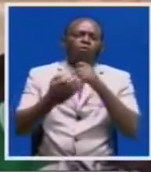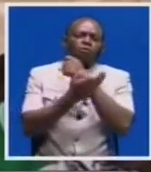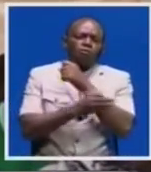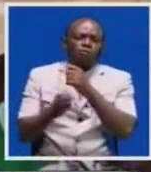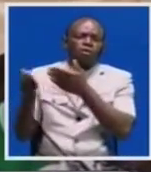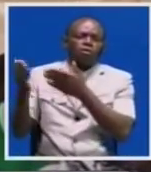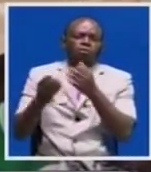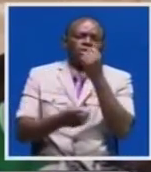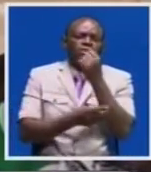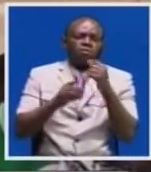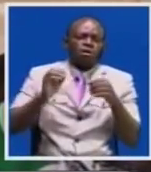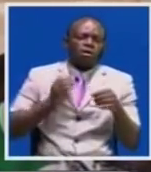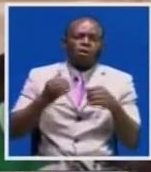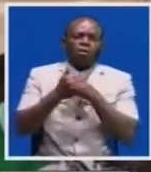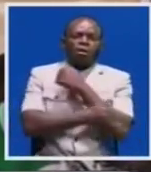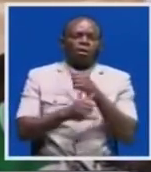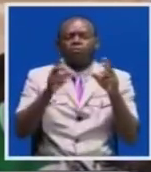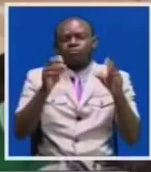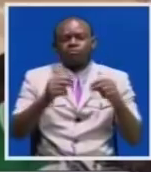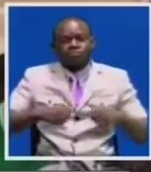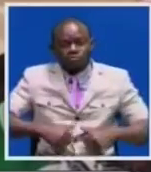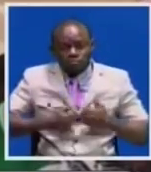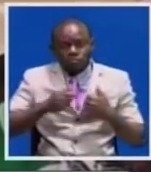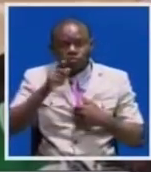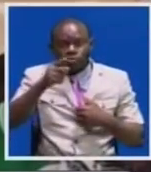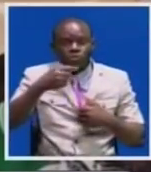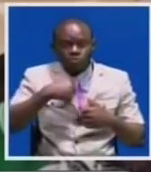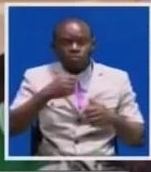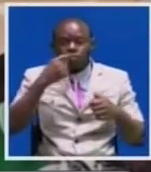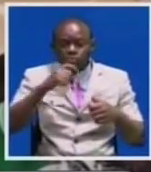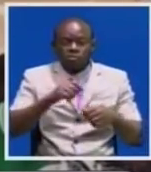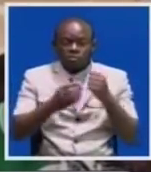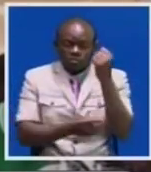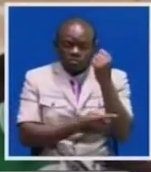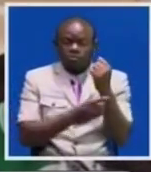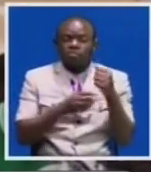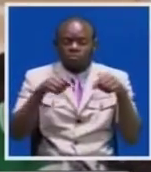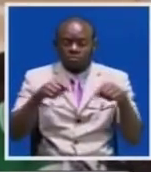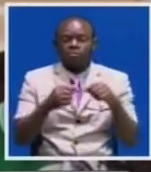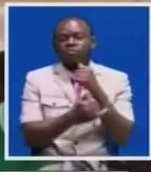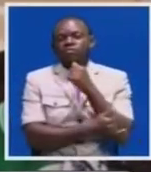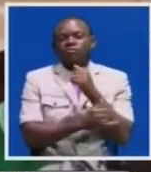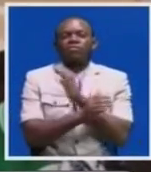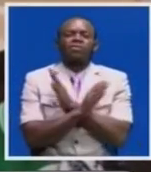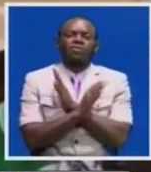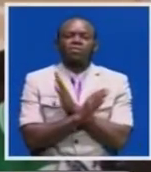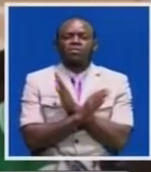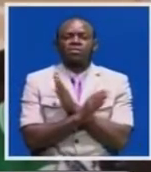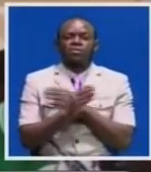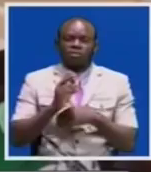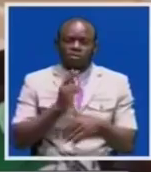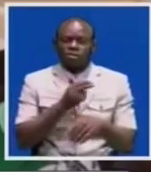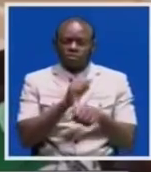our country. It is up to you and me to develop our country. Let us work very hard and put in